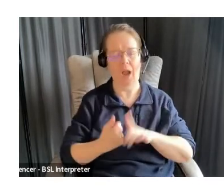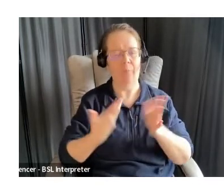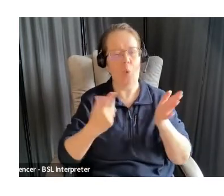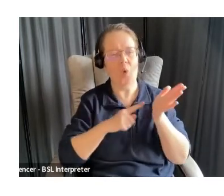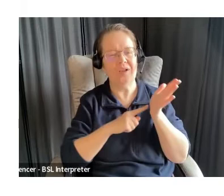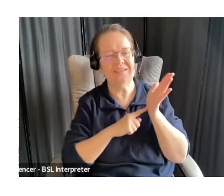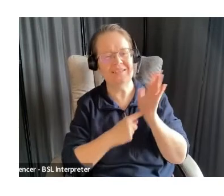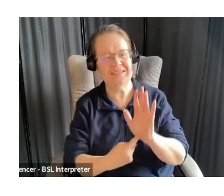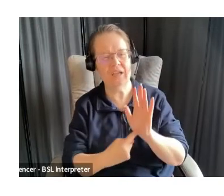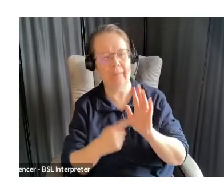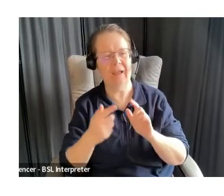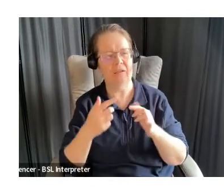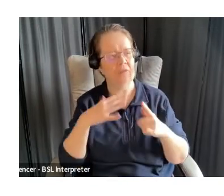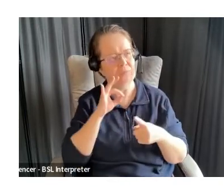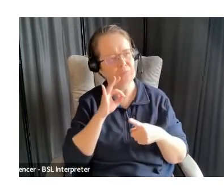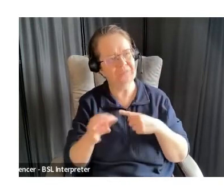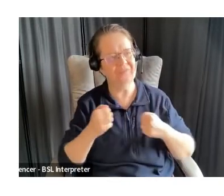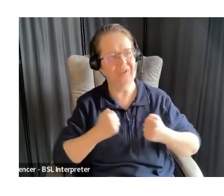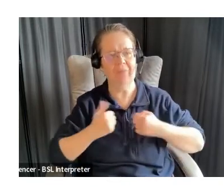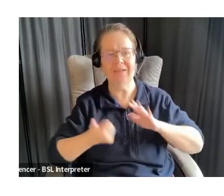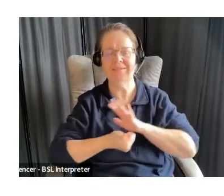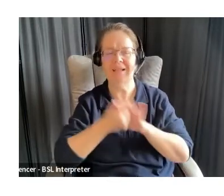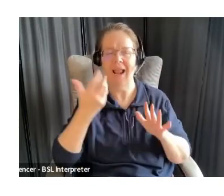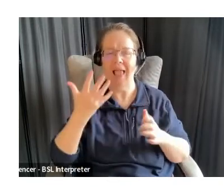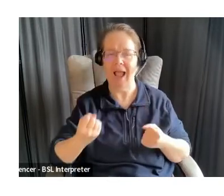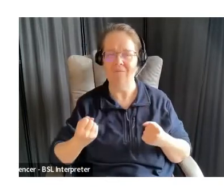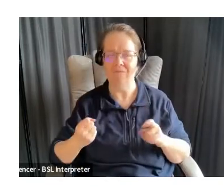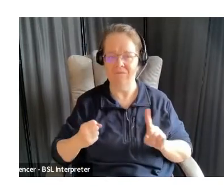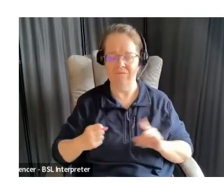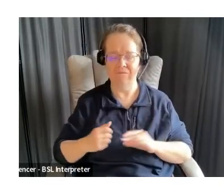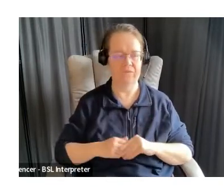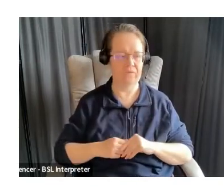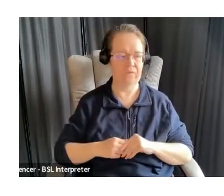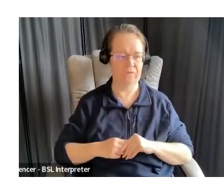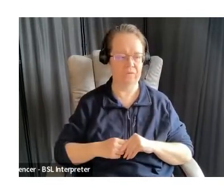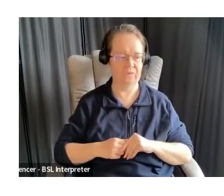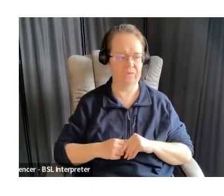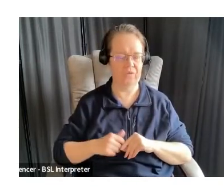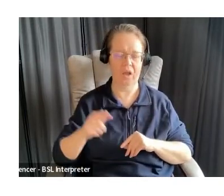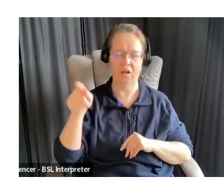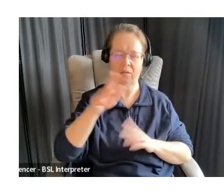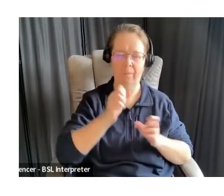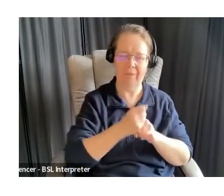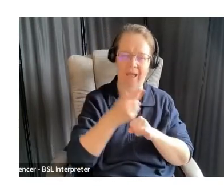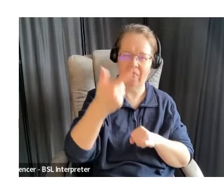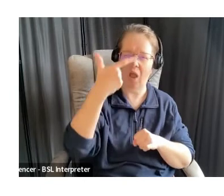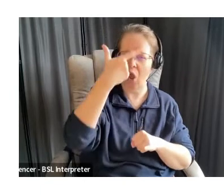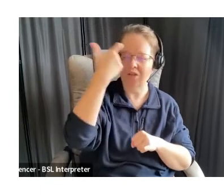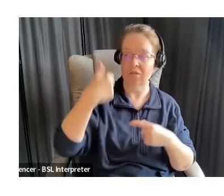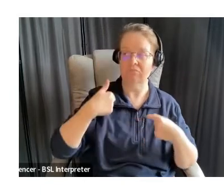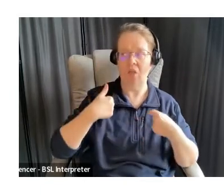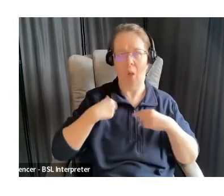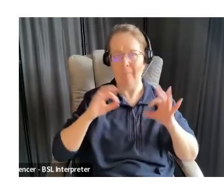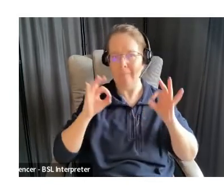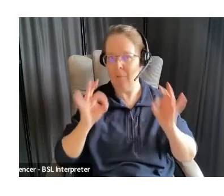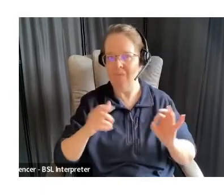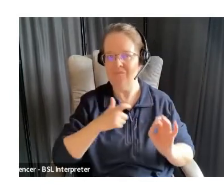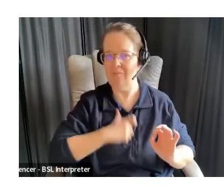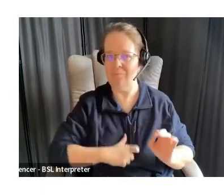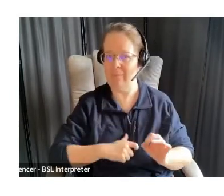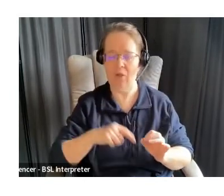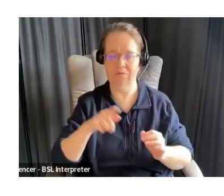demonstrate specific skills that we have, or to enable them to understand why we're the perfect fit for the job,